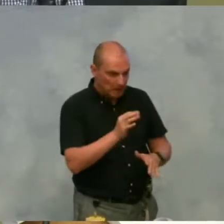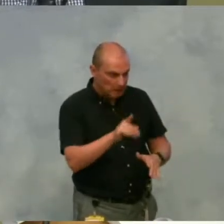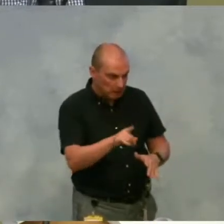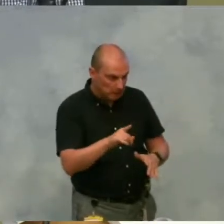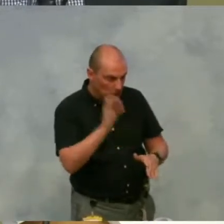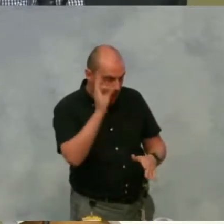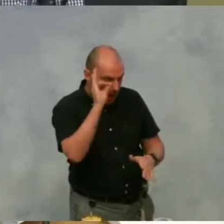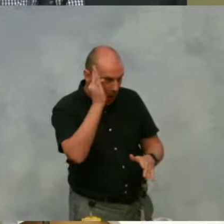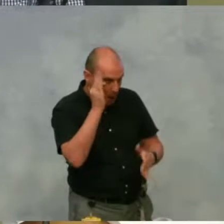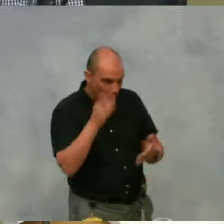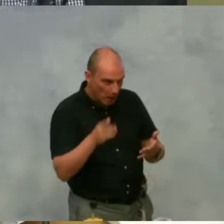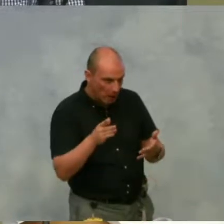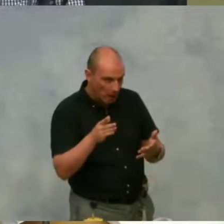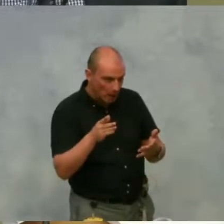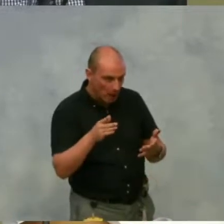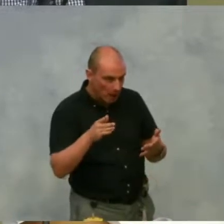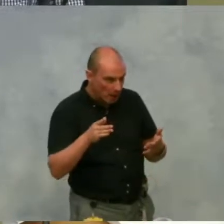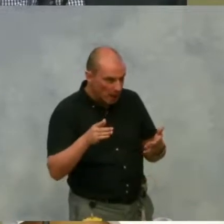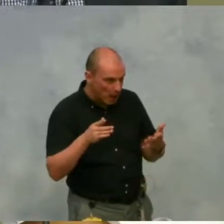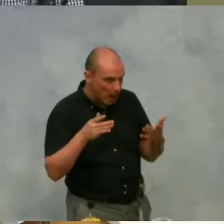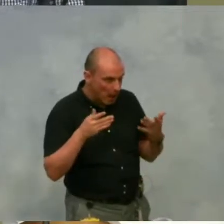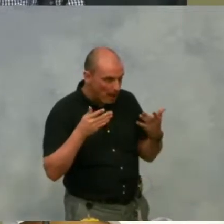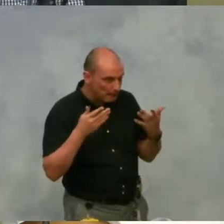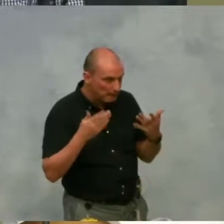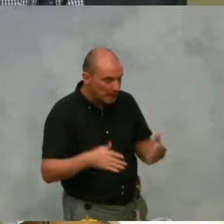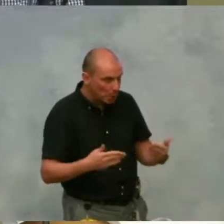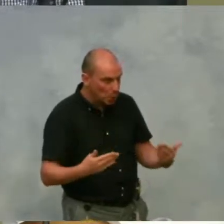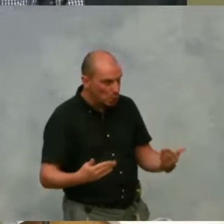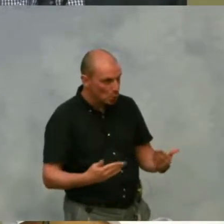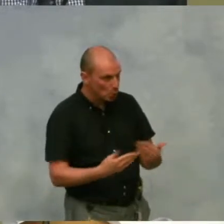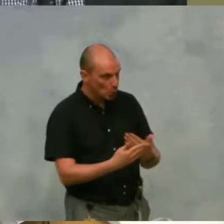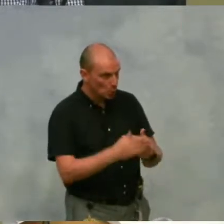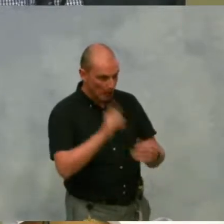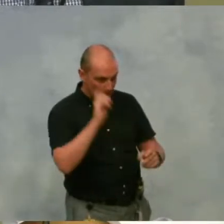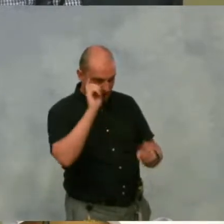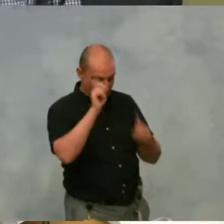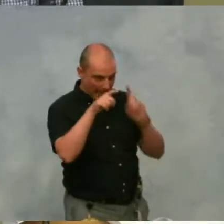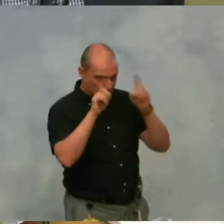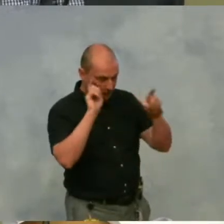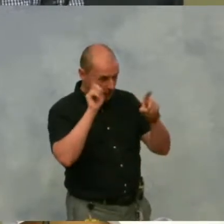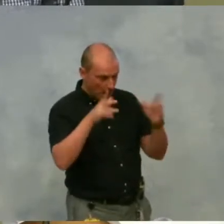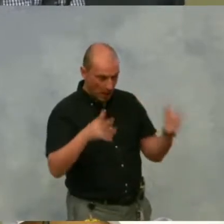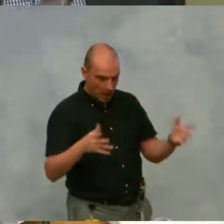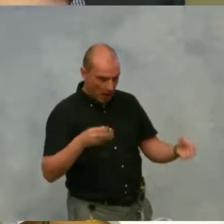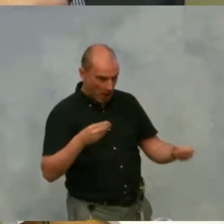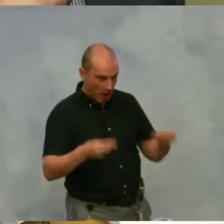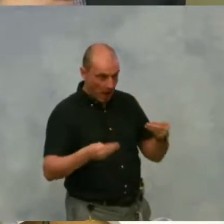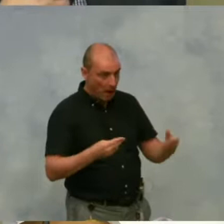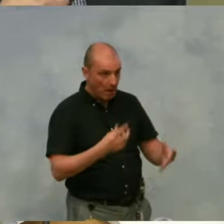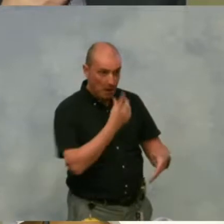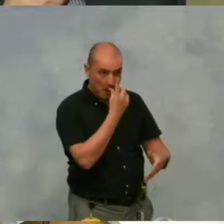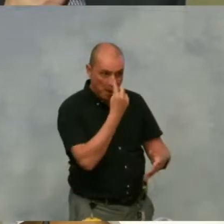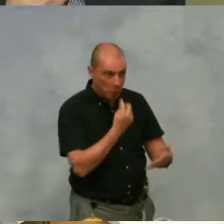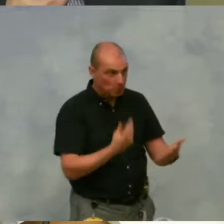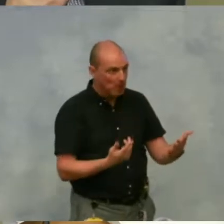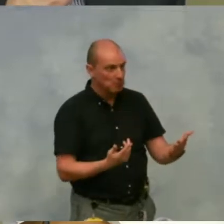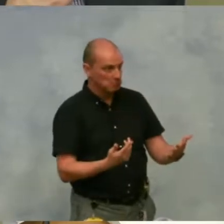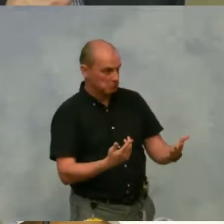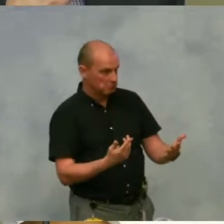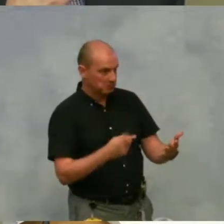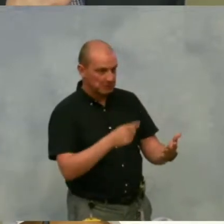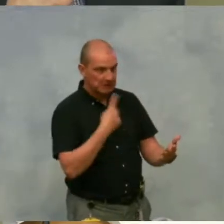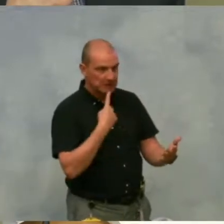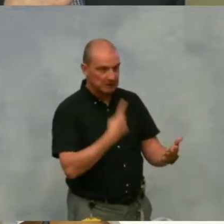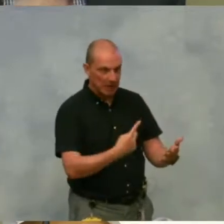retain staff. Maybe offering a better work-life balance with, perhaps a 4-day week,